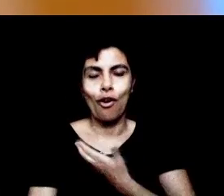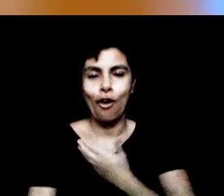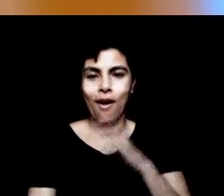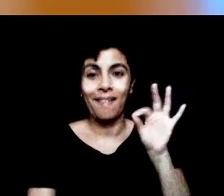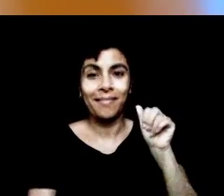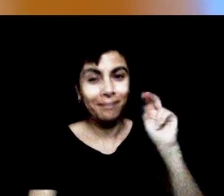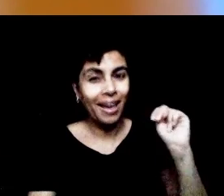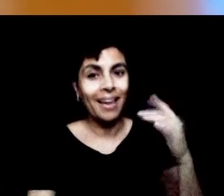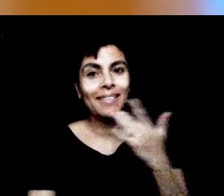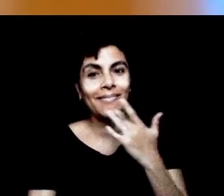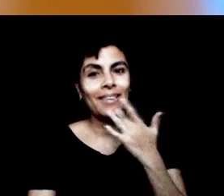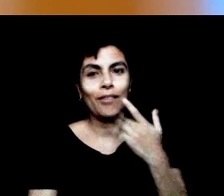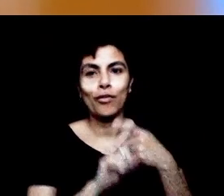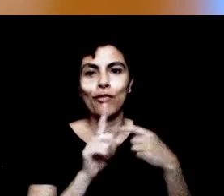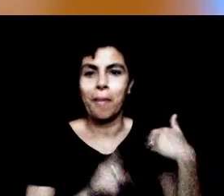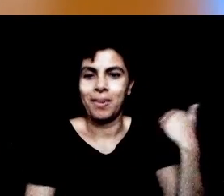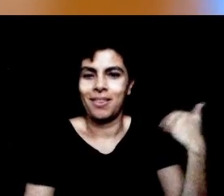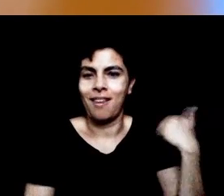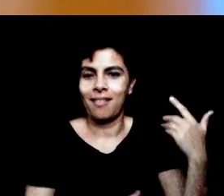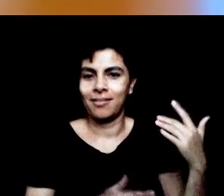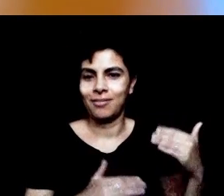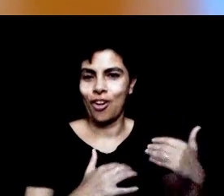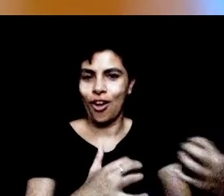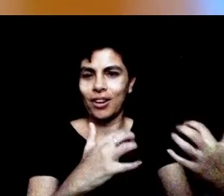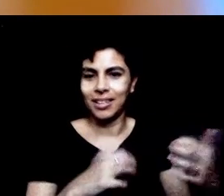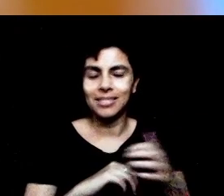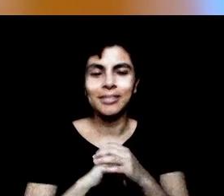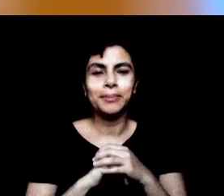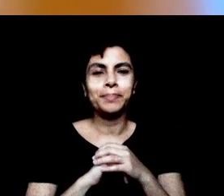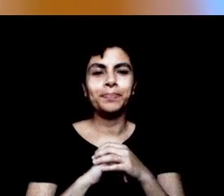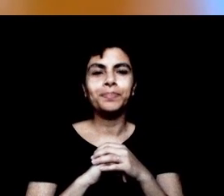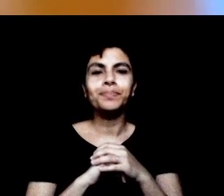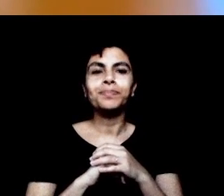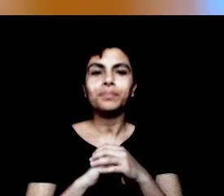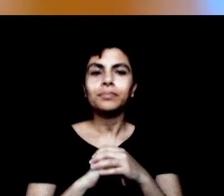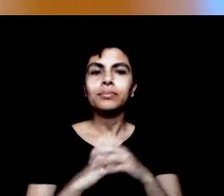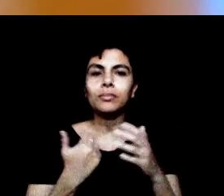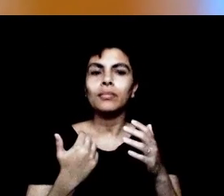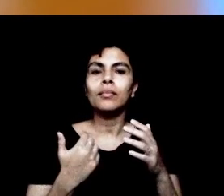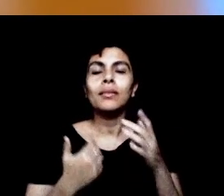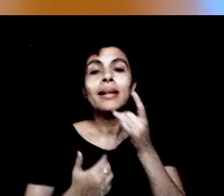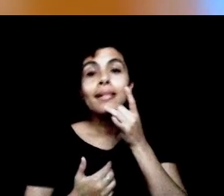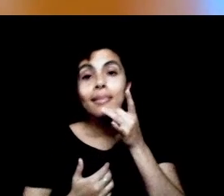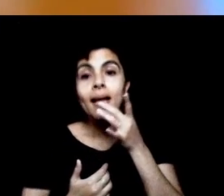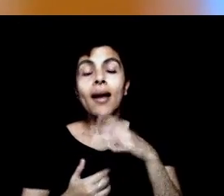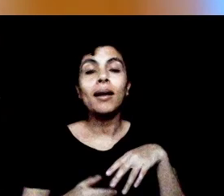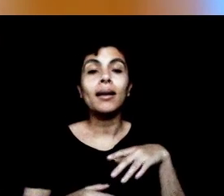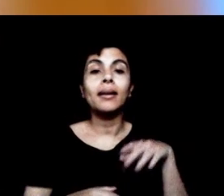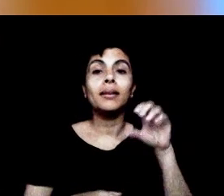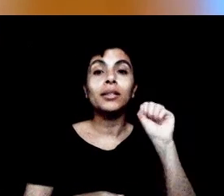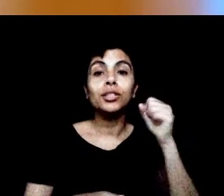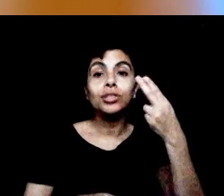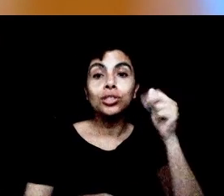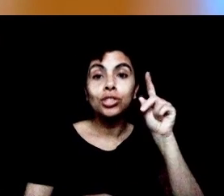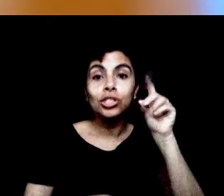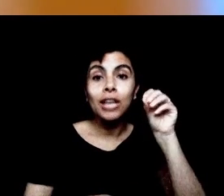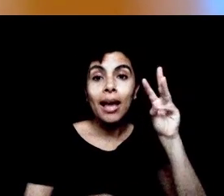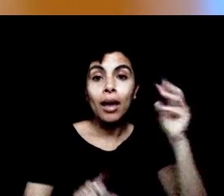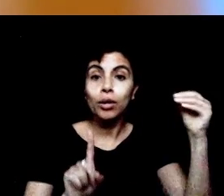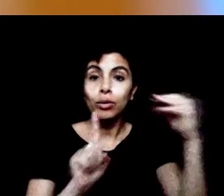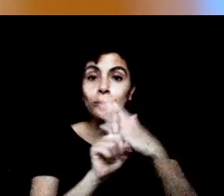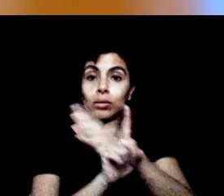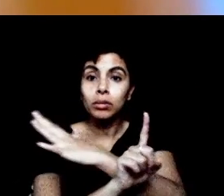of our fan favorites from our younger audience. And we do a lot, there's a lot with light and shadow you can play